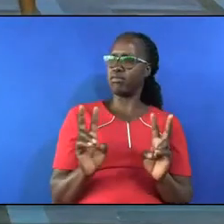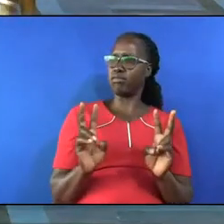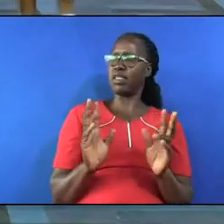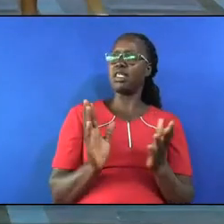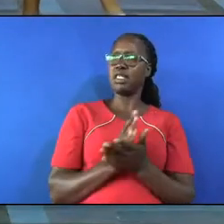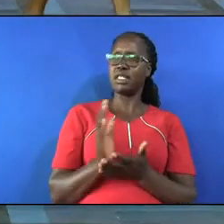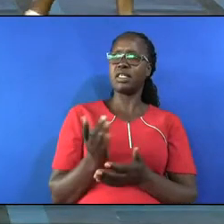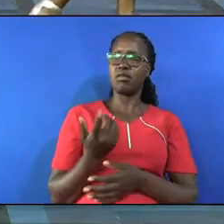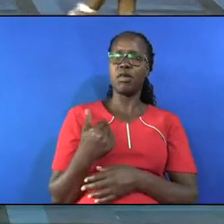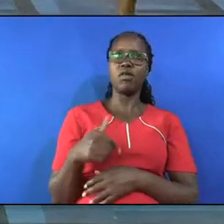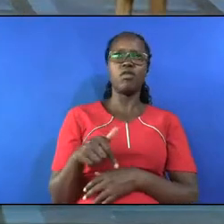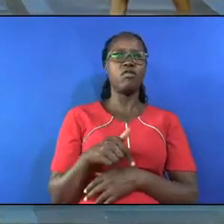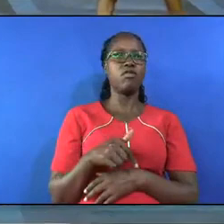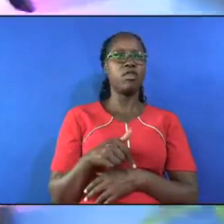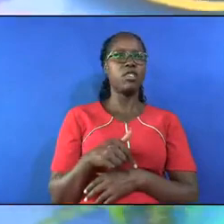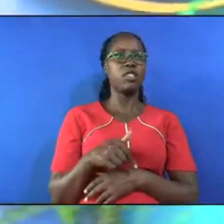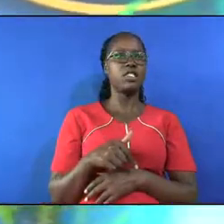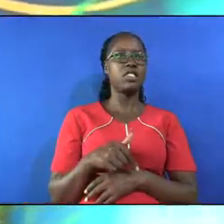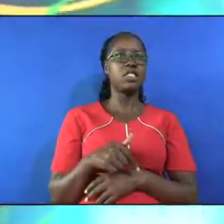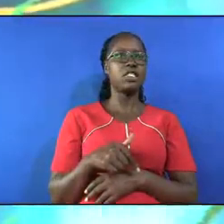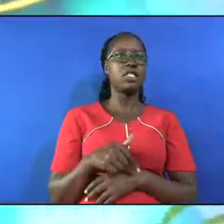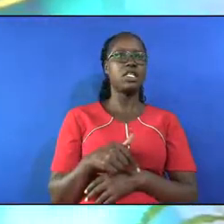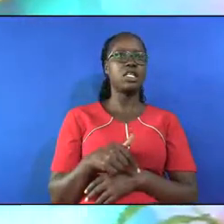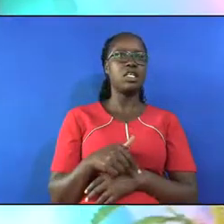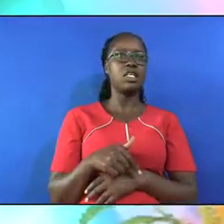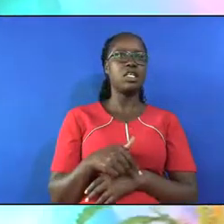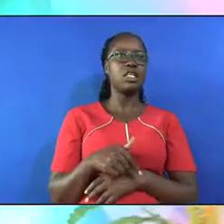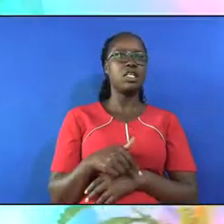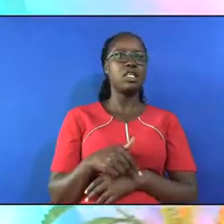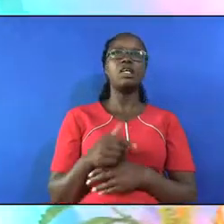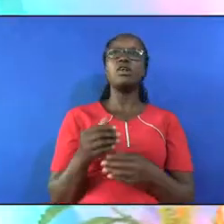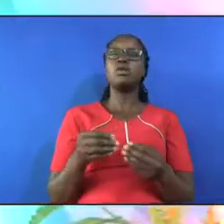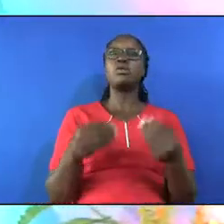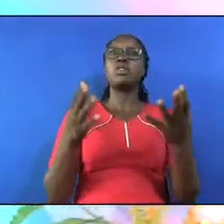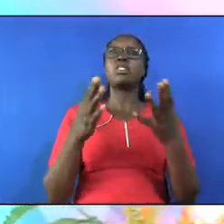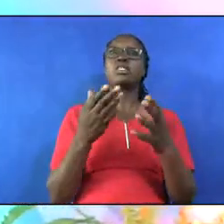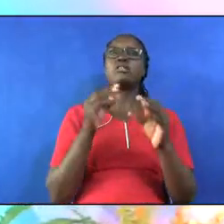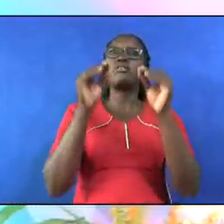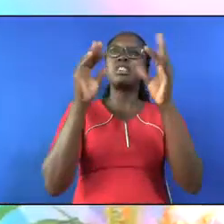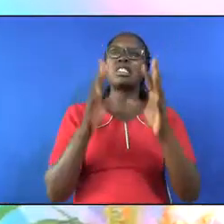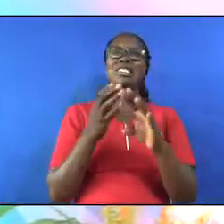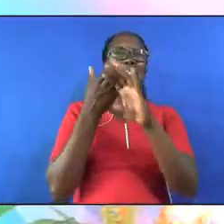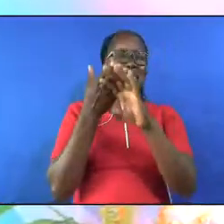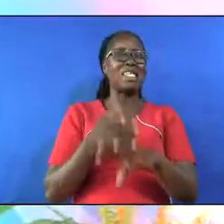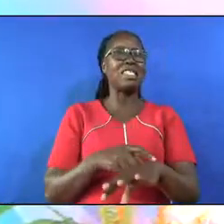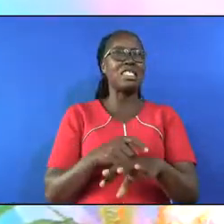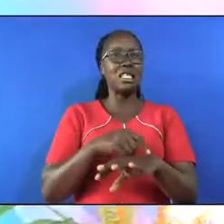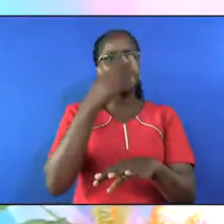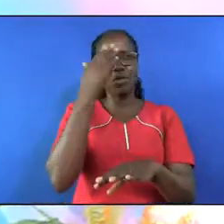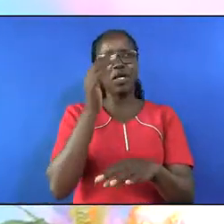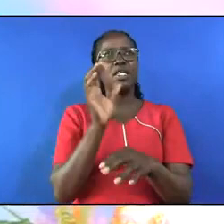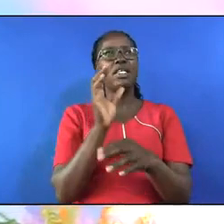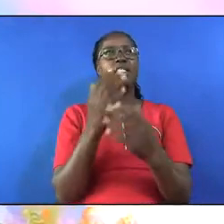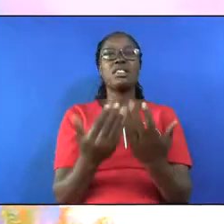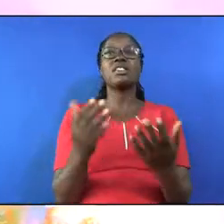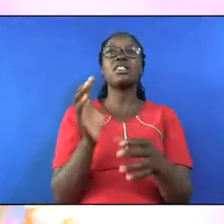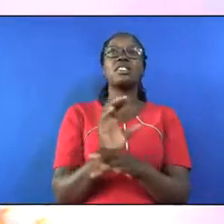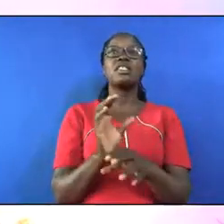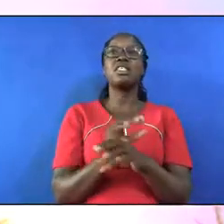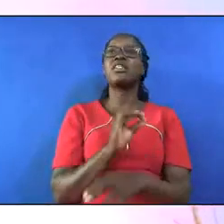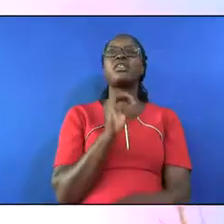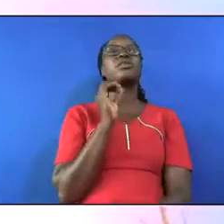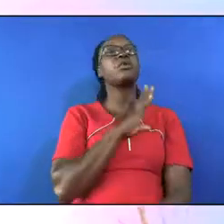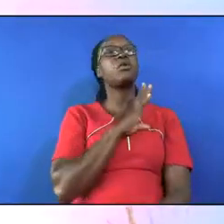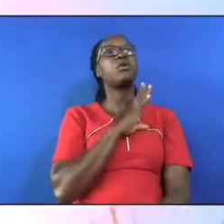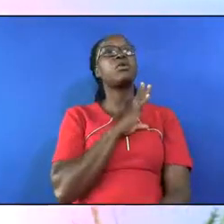some of us parents give our teachers so hard that we give our teachers hard times because children are in church, they're making